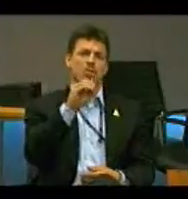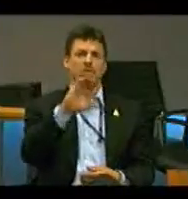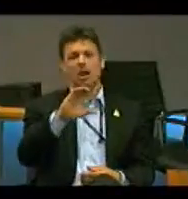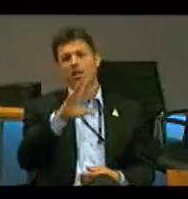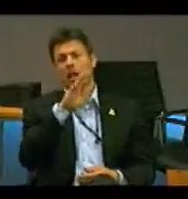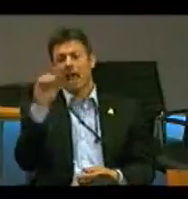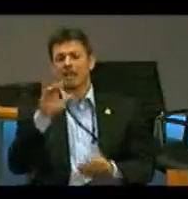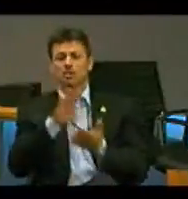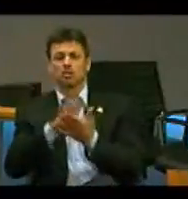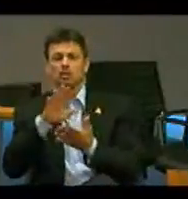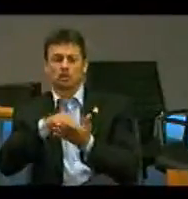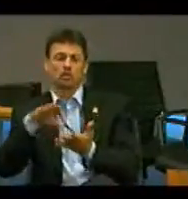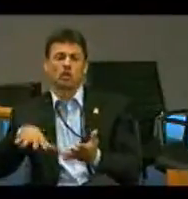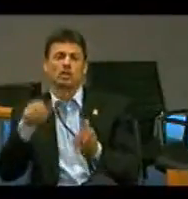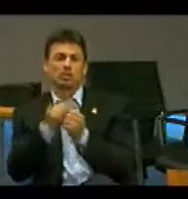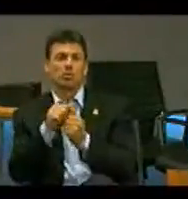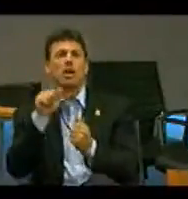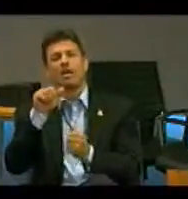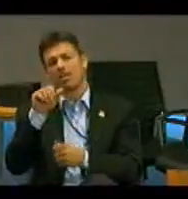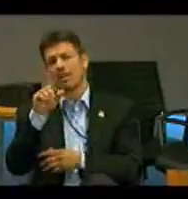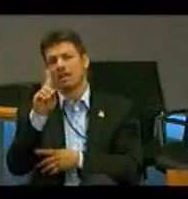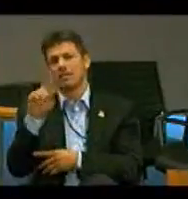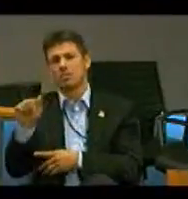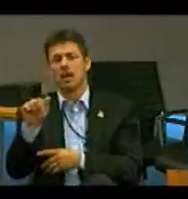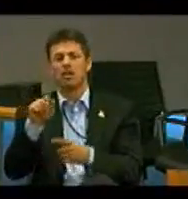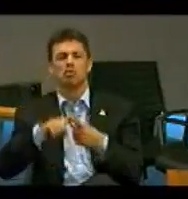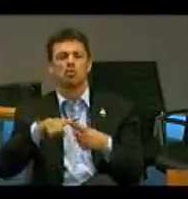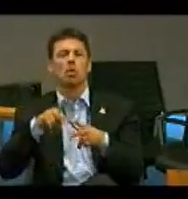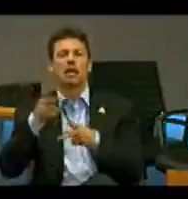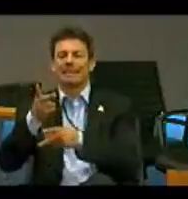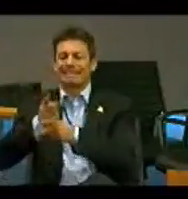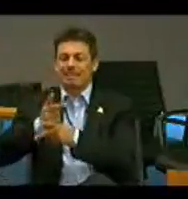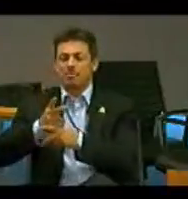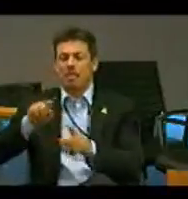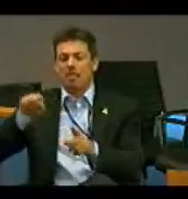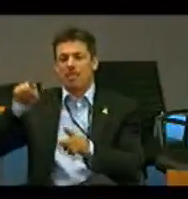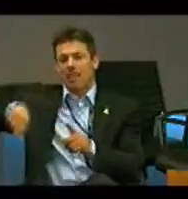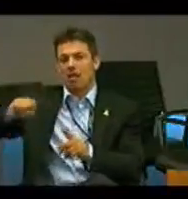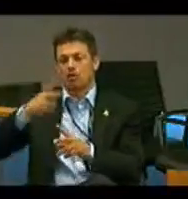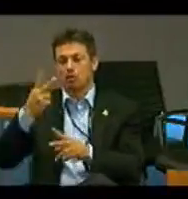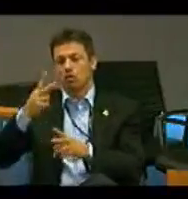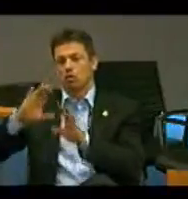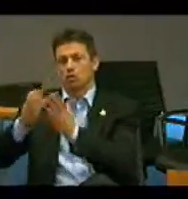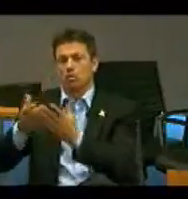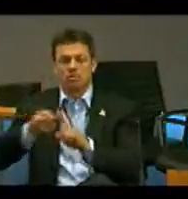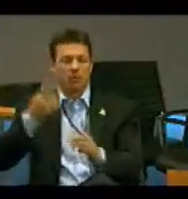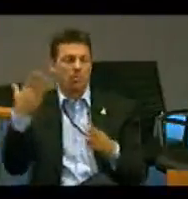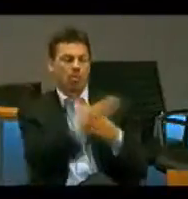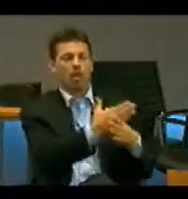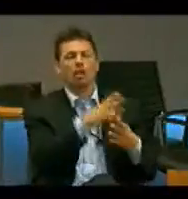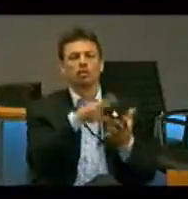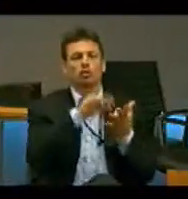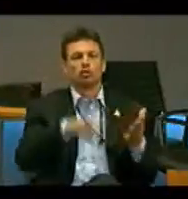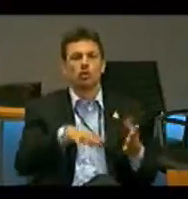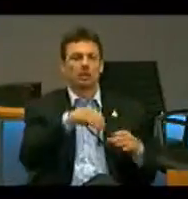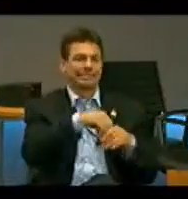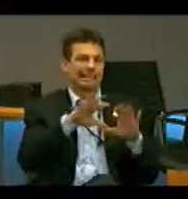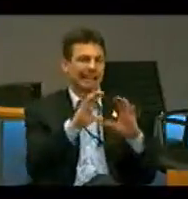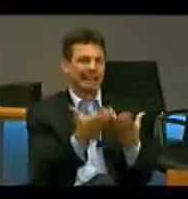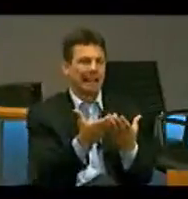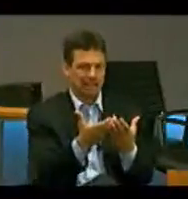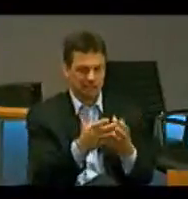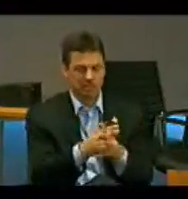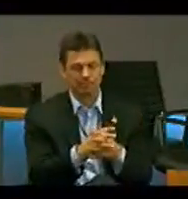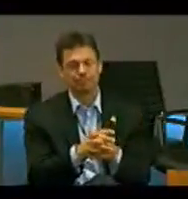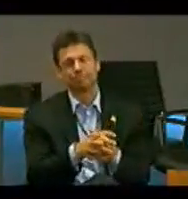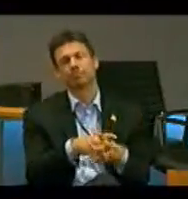disabilities on keeping those disruptive individuals in class? And I'd like to illuminate it with a couple of stats from the Department of Education and